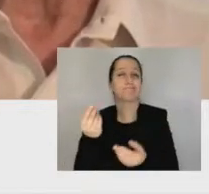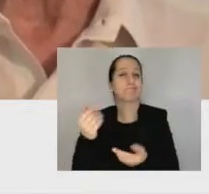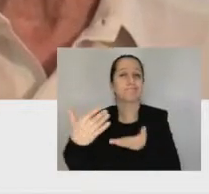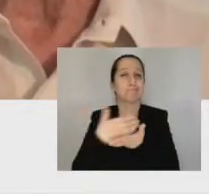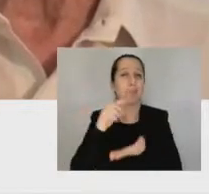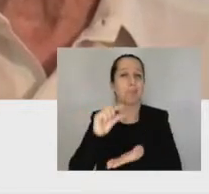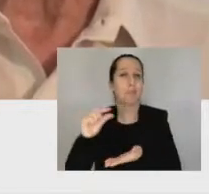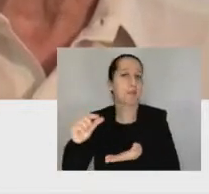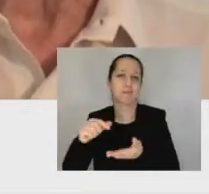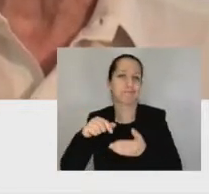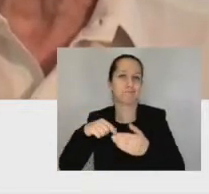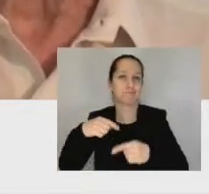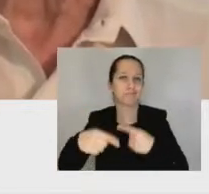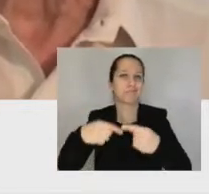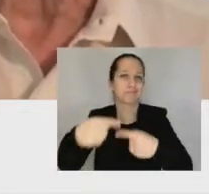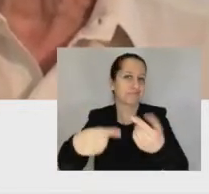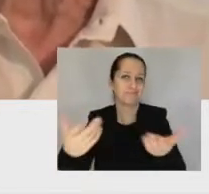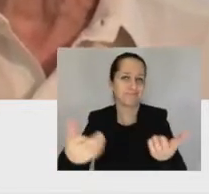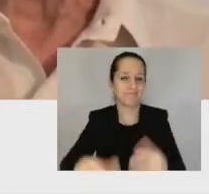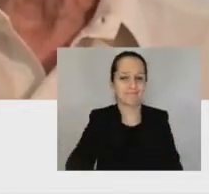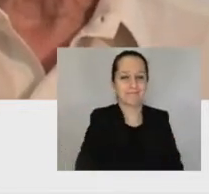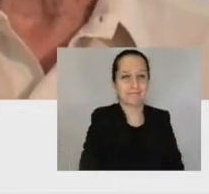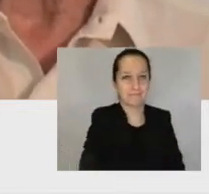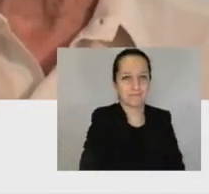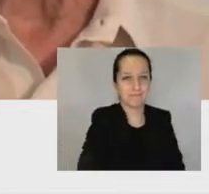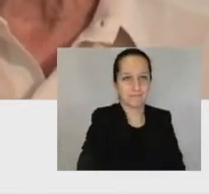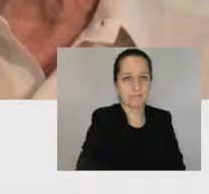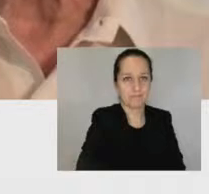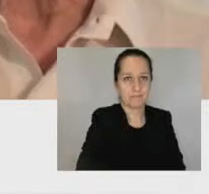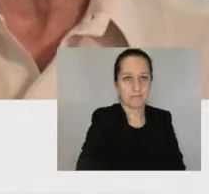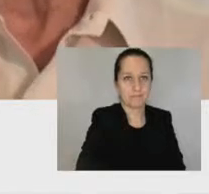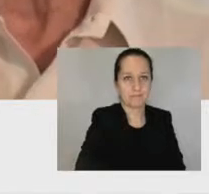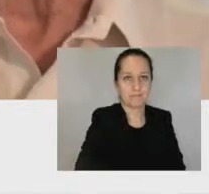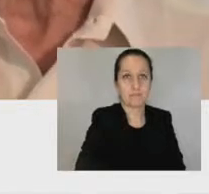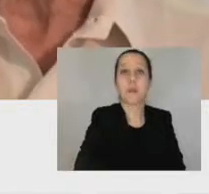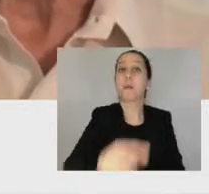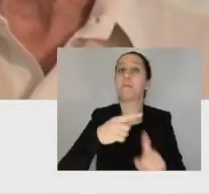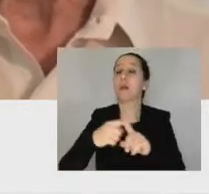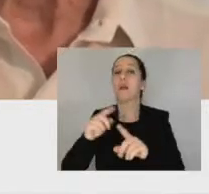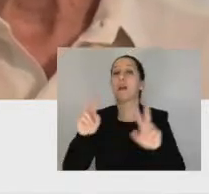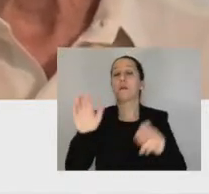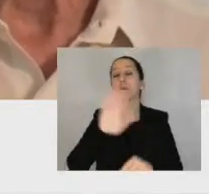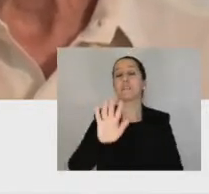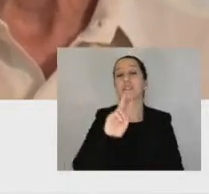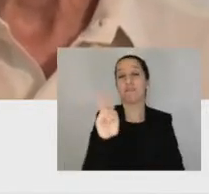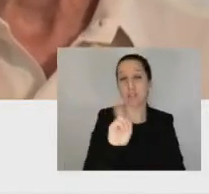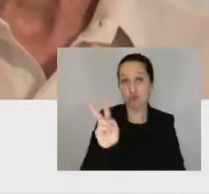very high in Venezuela, Colombia, Mexico particularly.